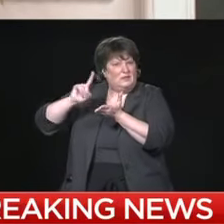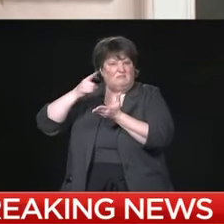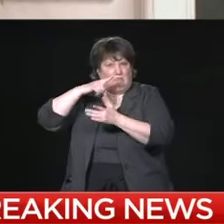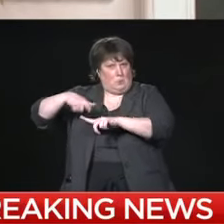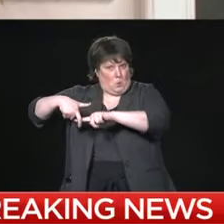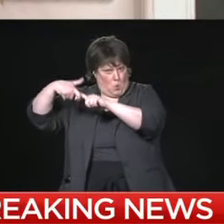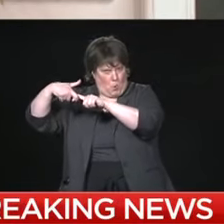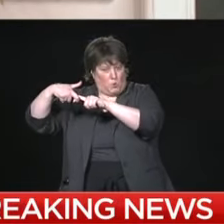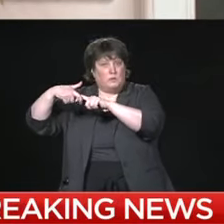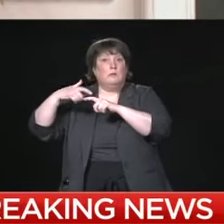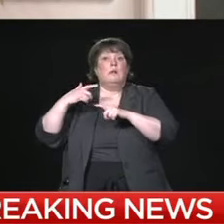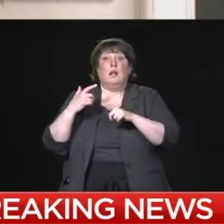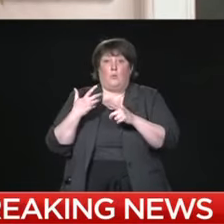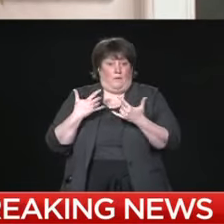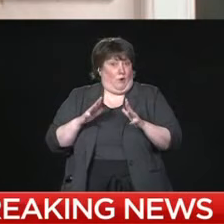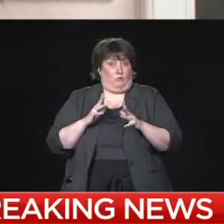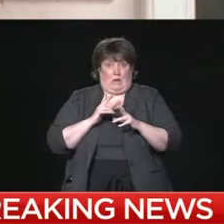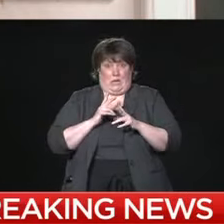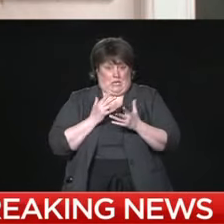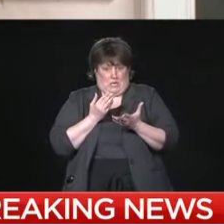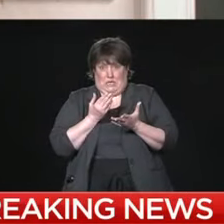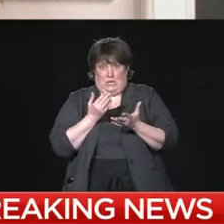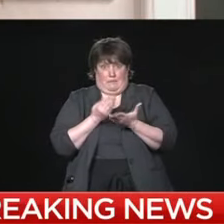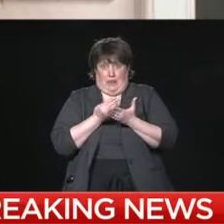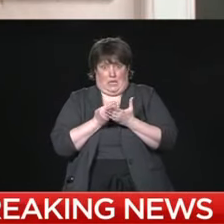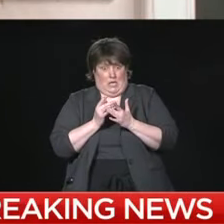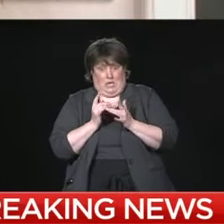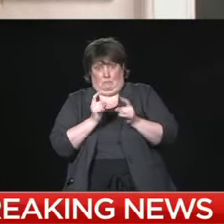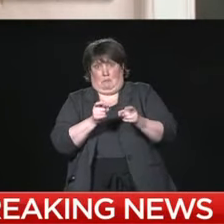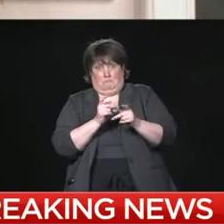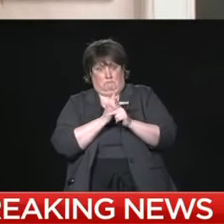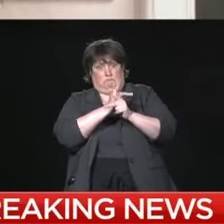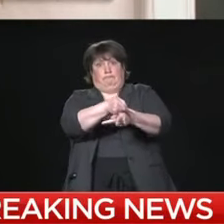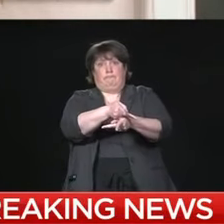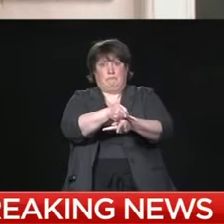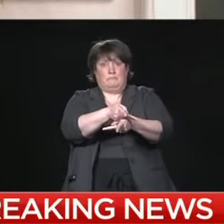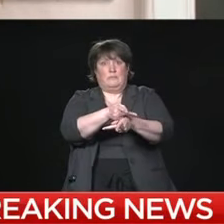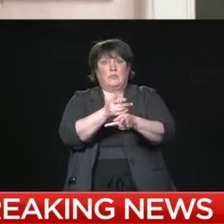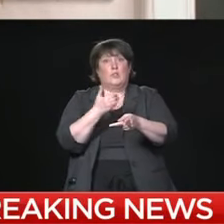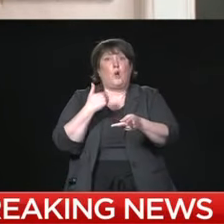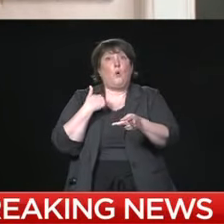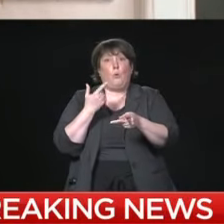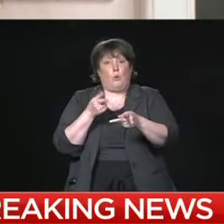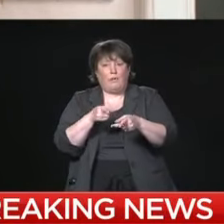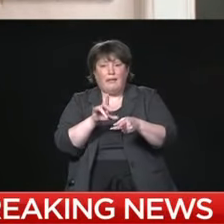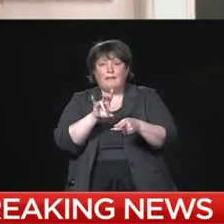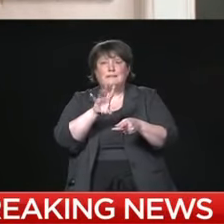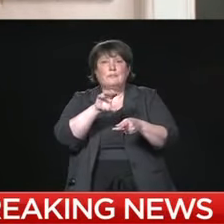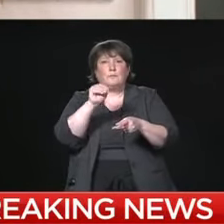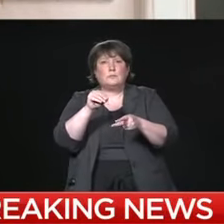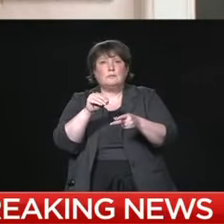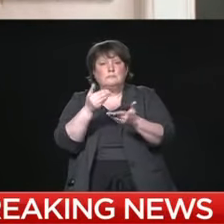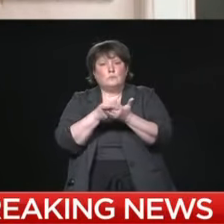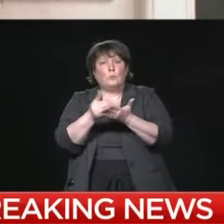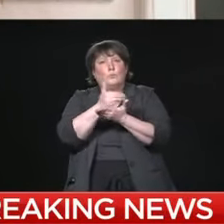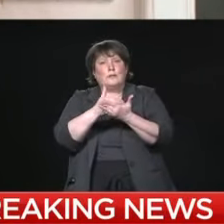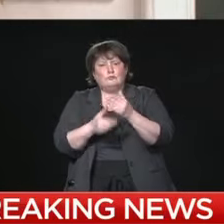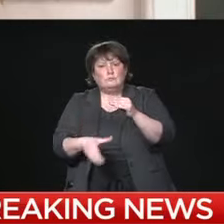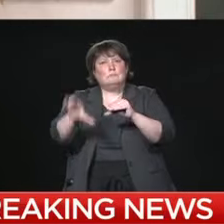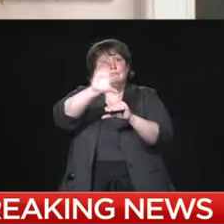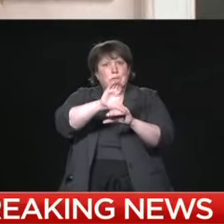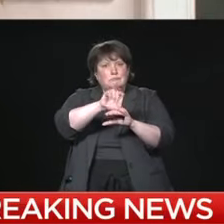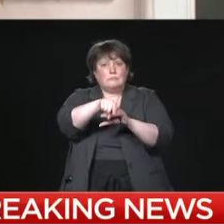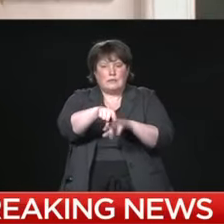money in the pockets of businesses, or putting more money in the pockets of businesses through this wage subsidy, the 75%, that will take off